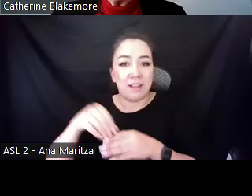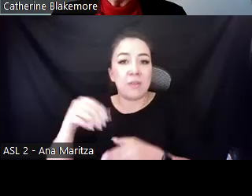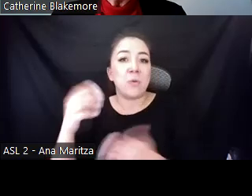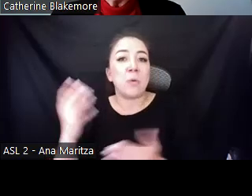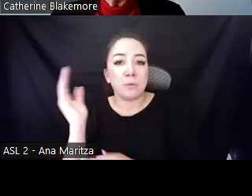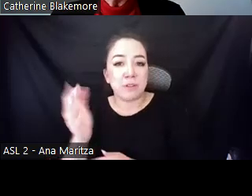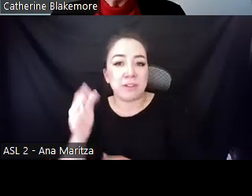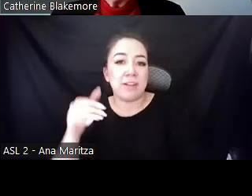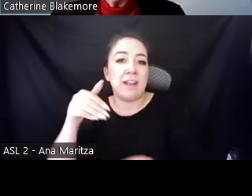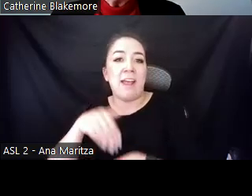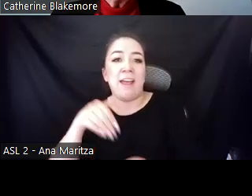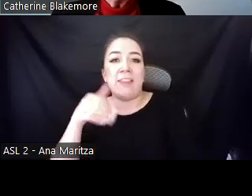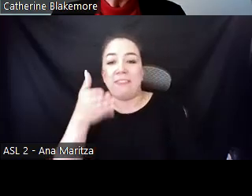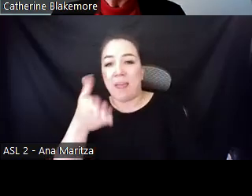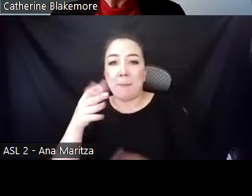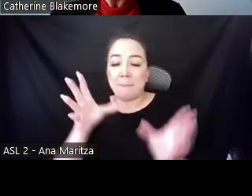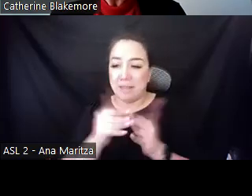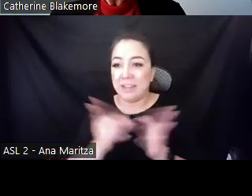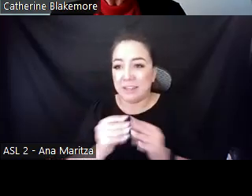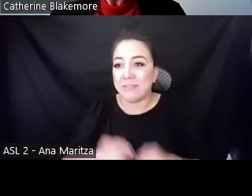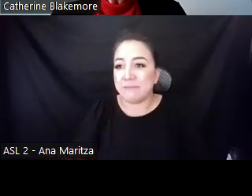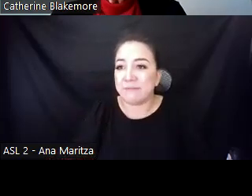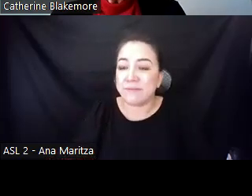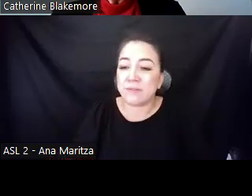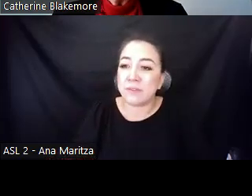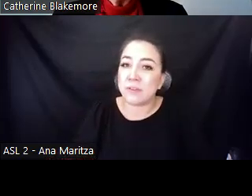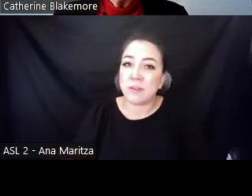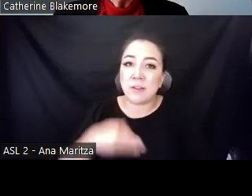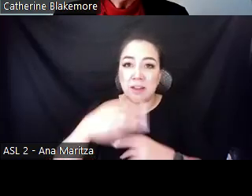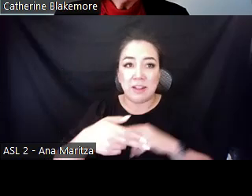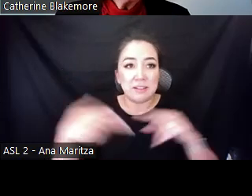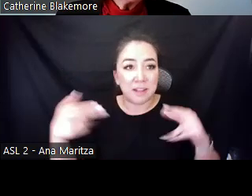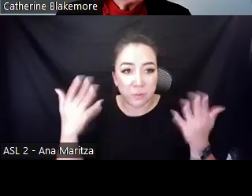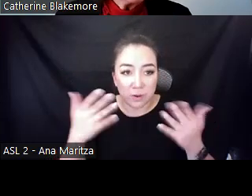presenting at that meeting. So go to the next slide.